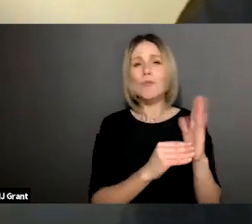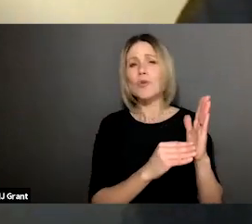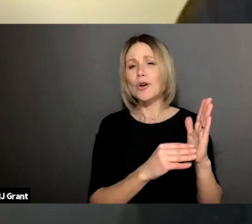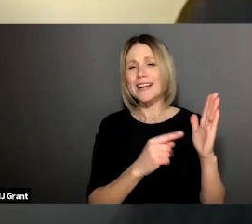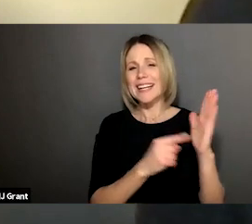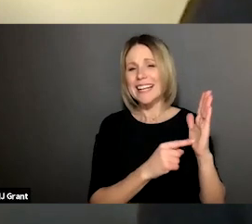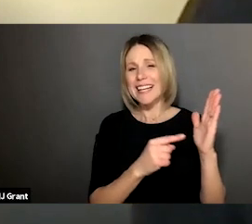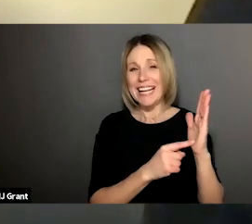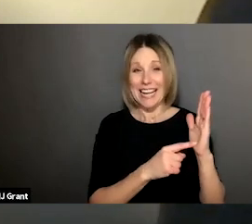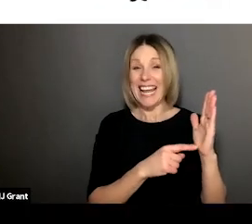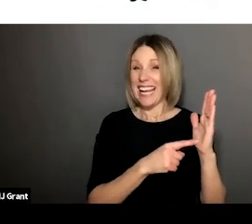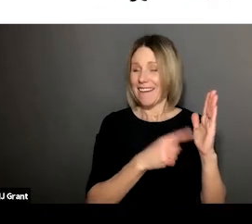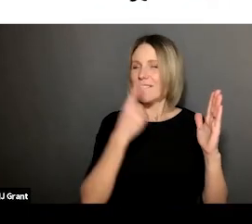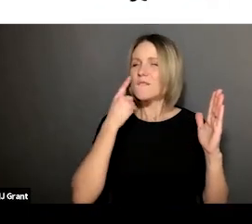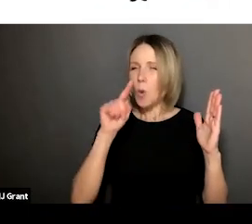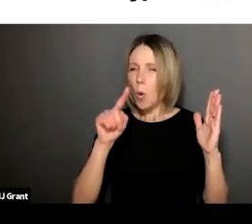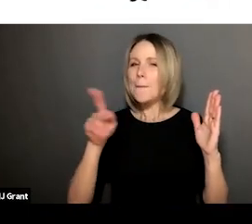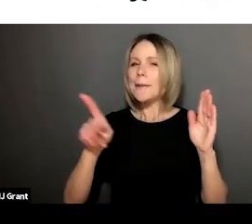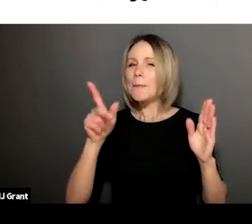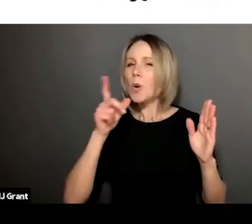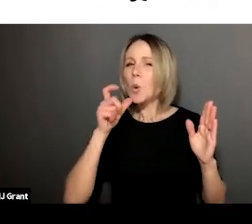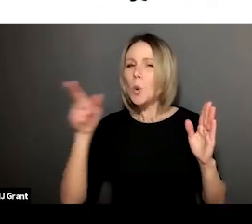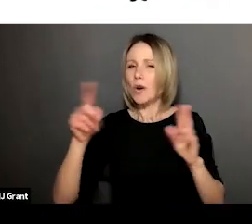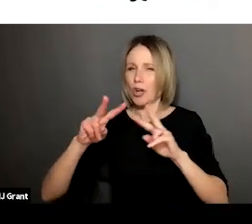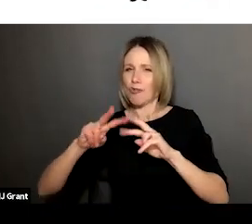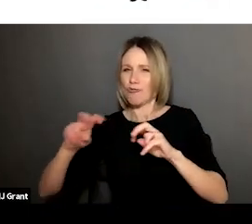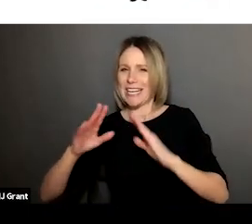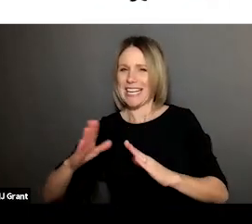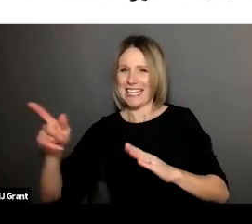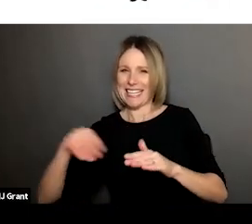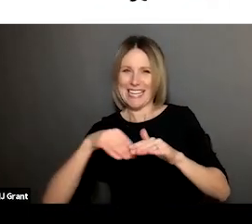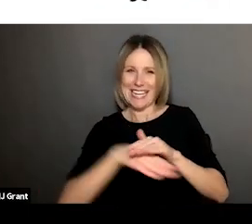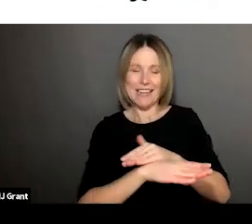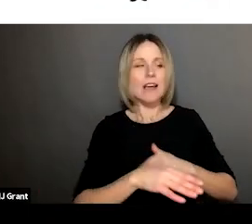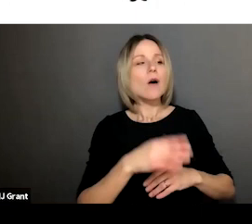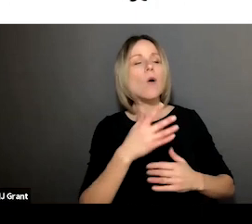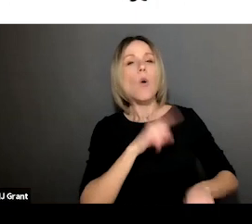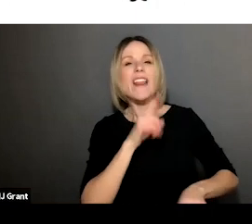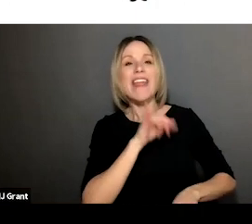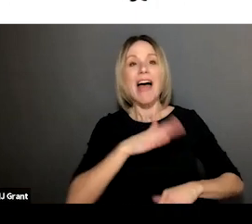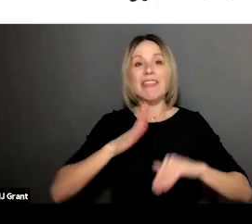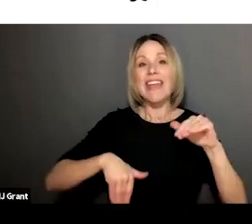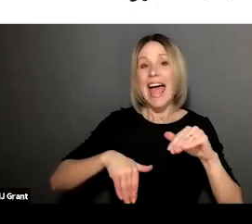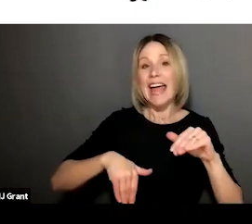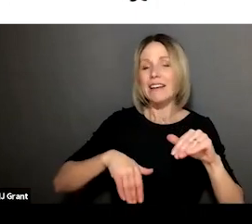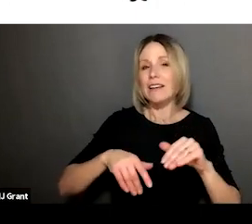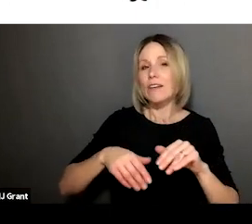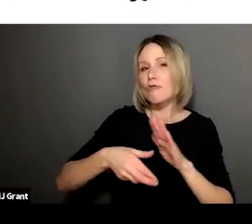the salmon or the chicken. Right. Yeah, no, I agree with you. And sometimes I